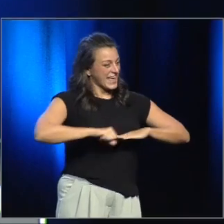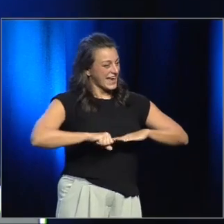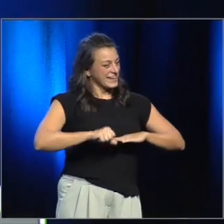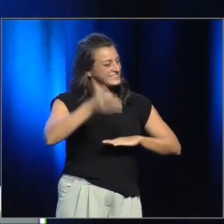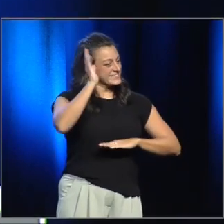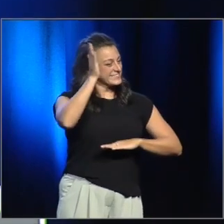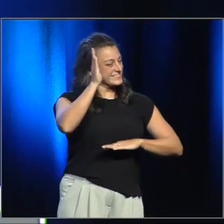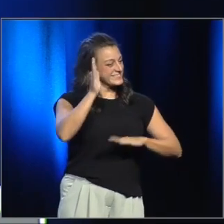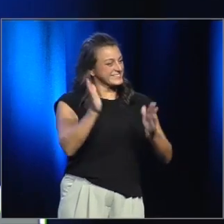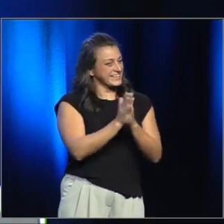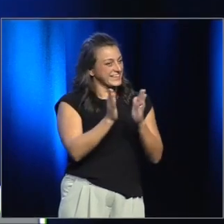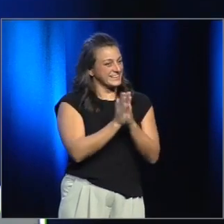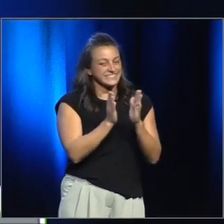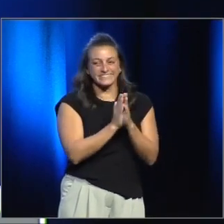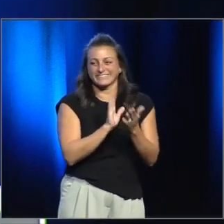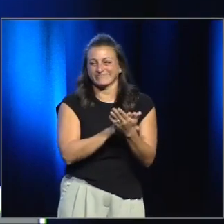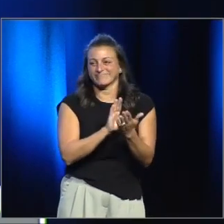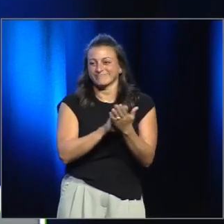And